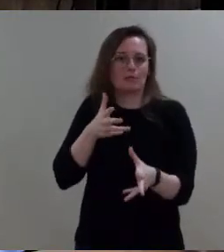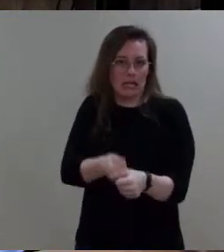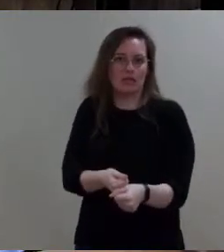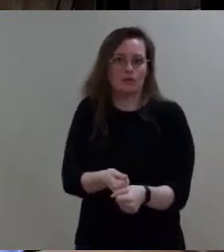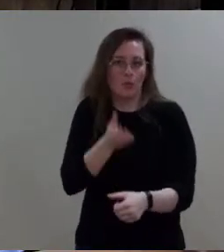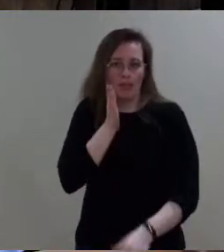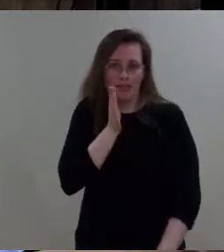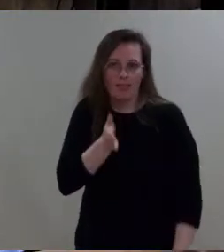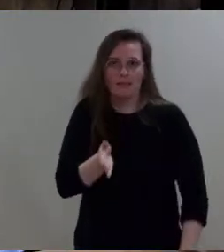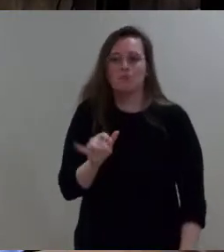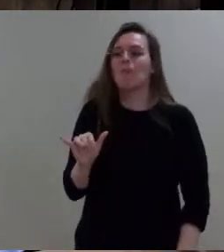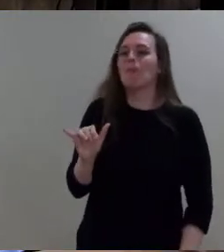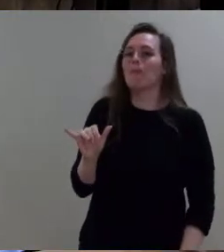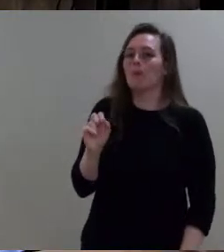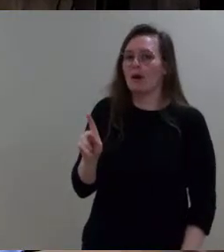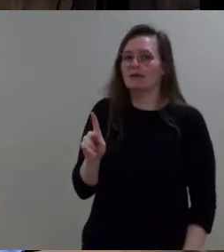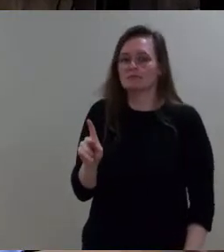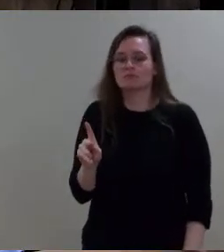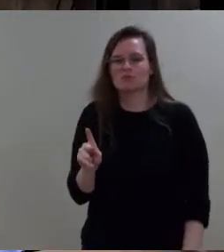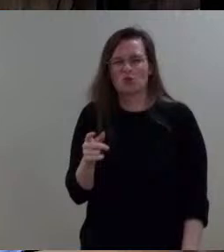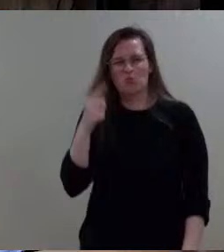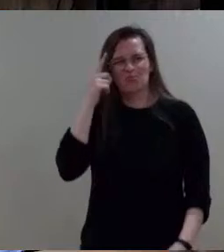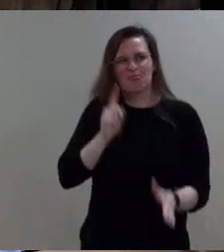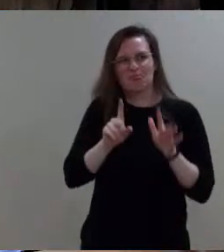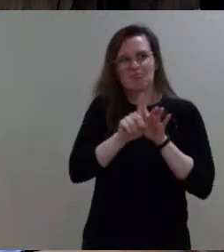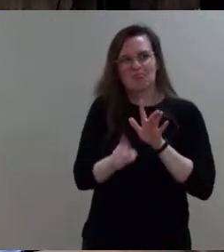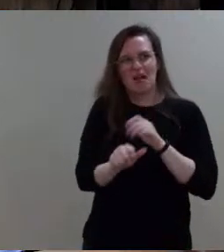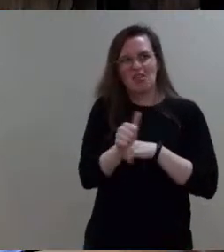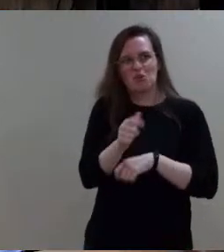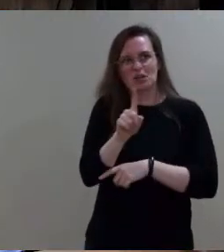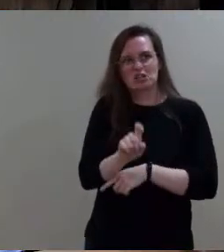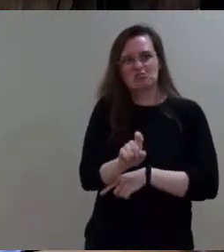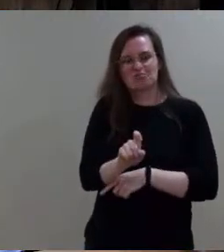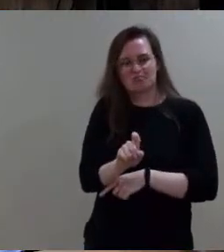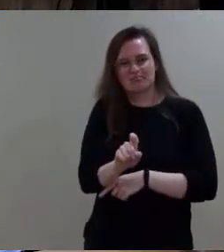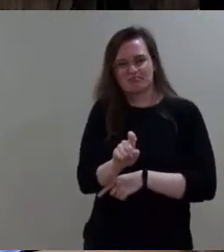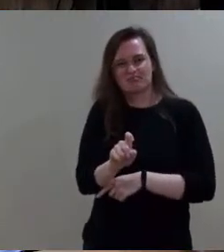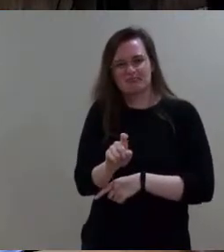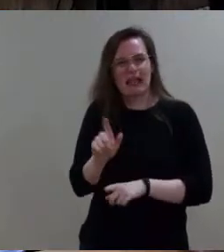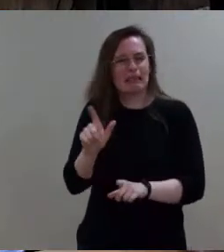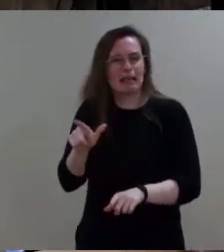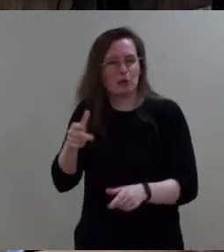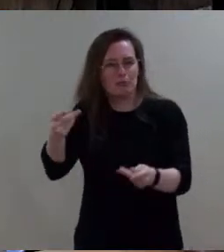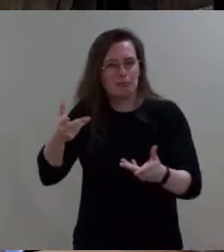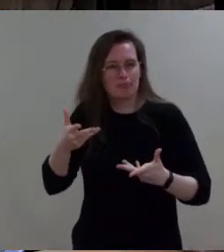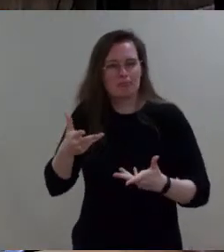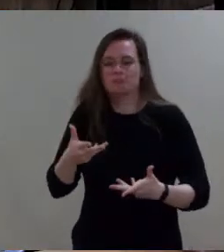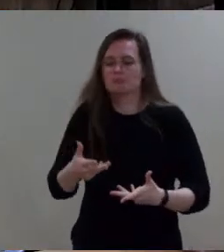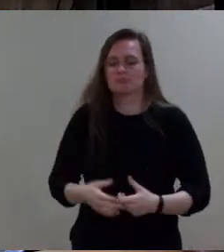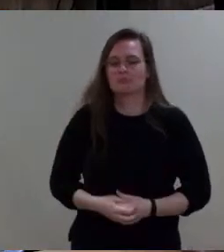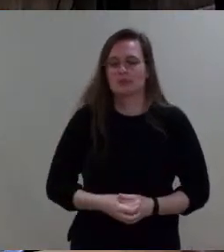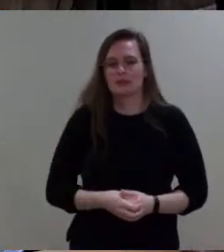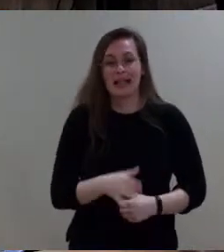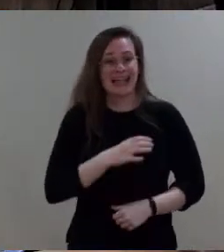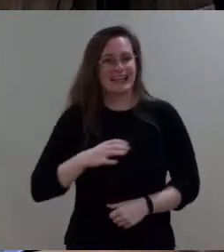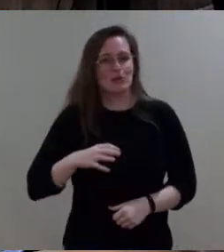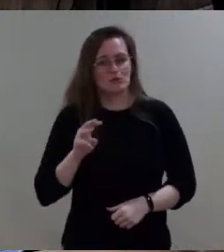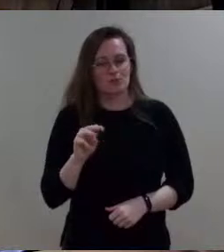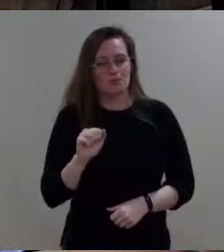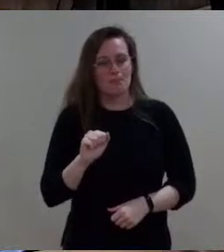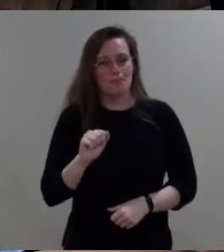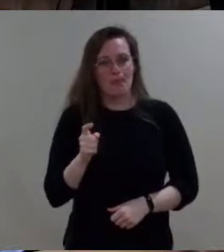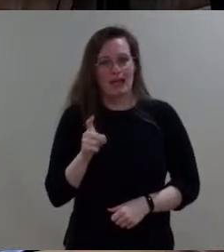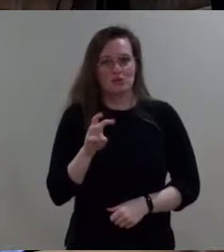another question too, but you know what, jump around and I'll come back in a second. Thank you. All right. Counselor Maxwell. Thank you. I